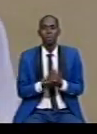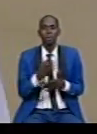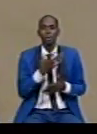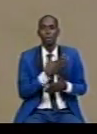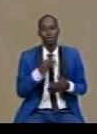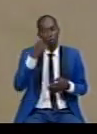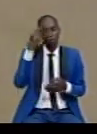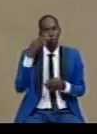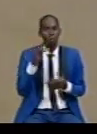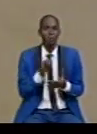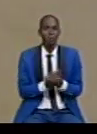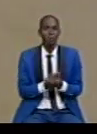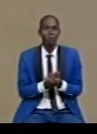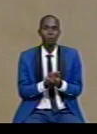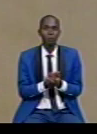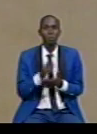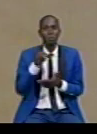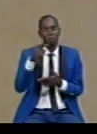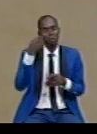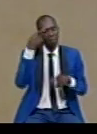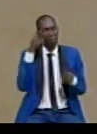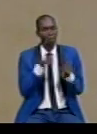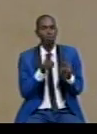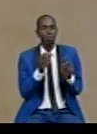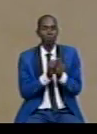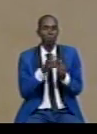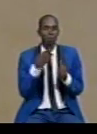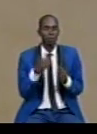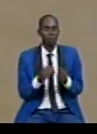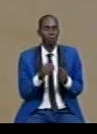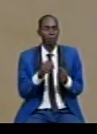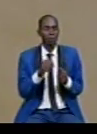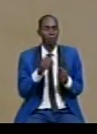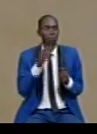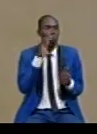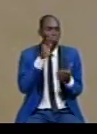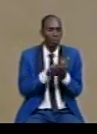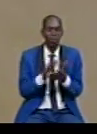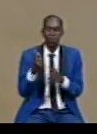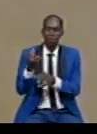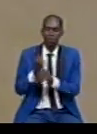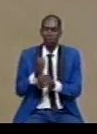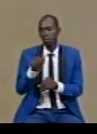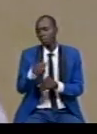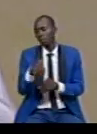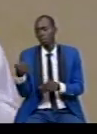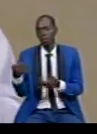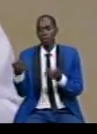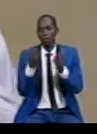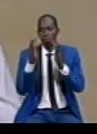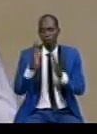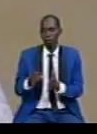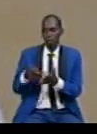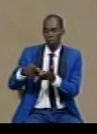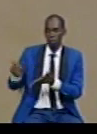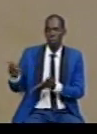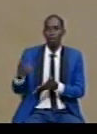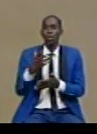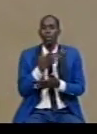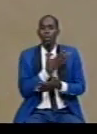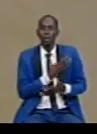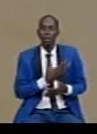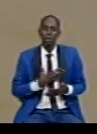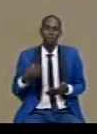because of that, I agreed with her and we hired a driver. To cut the long story short, we left Lagos as early as about